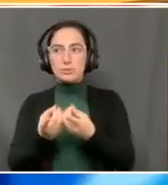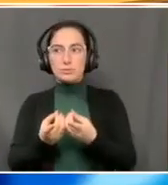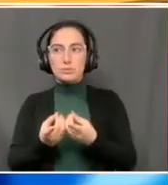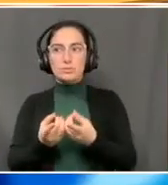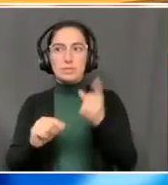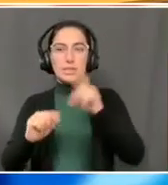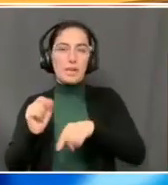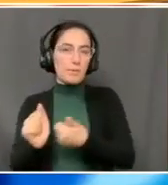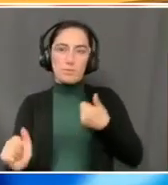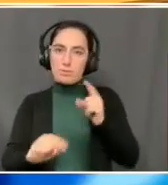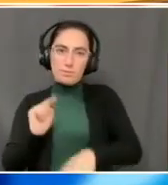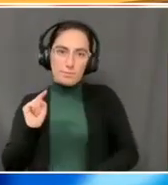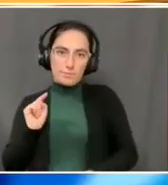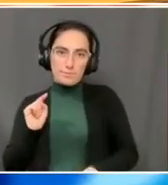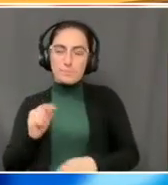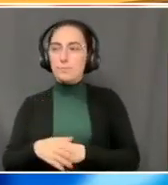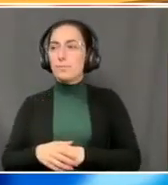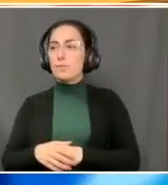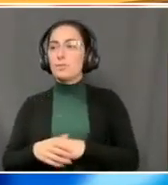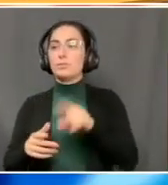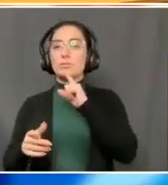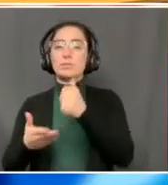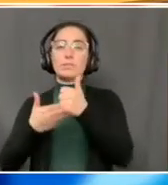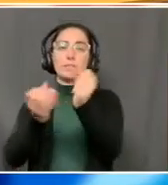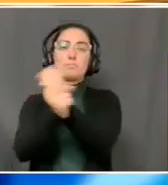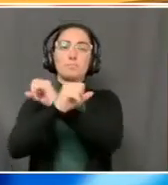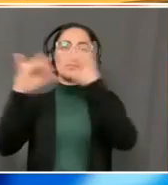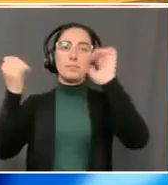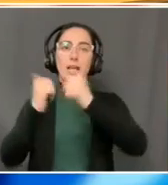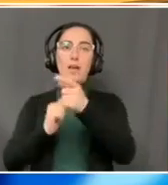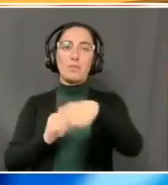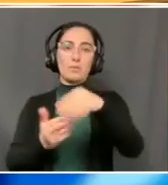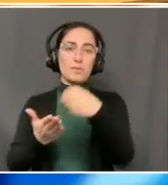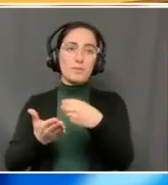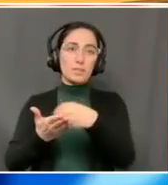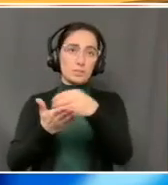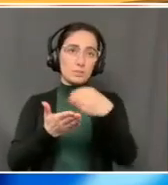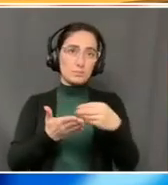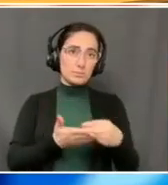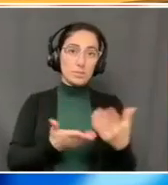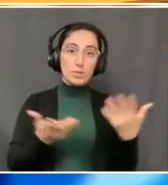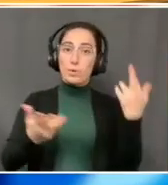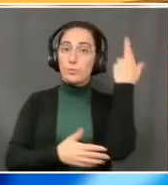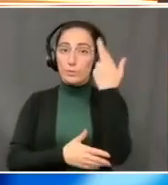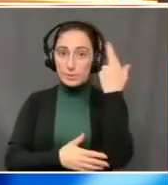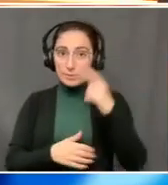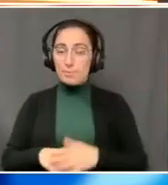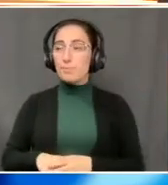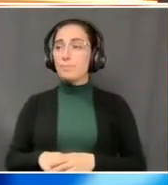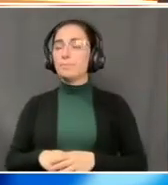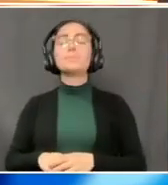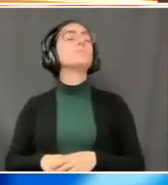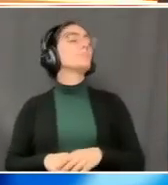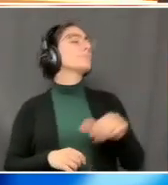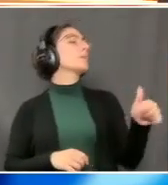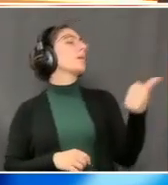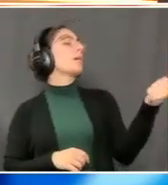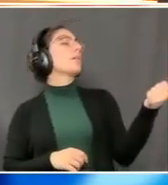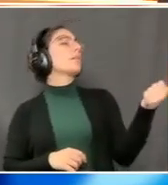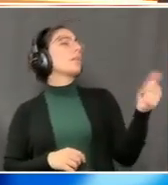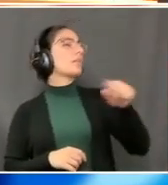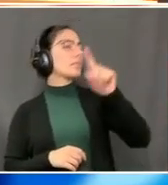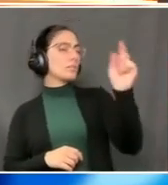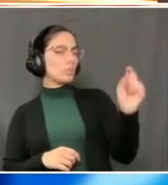avoided, just to paint the picture about the way that these funds are spent and for what purposes. Another kind of discrepancy or question I have